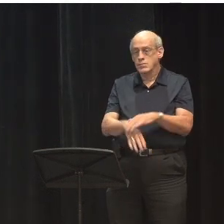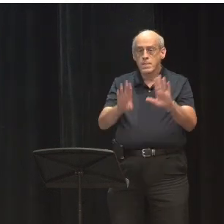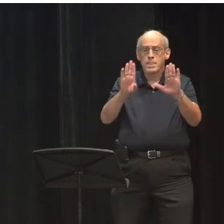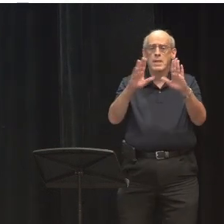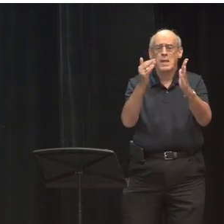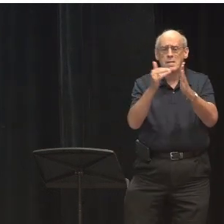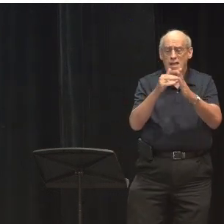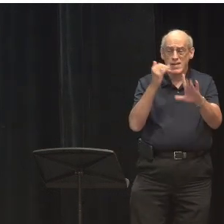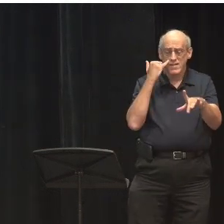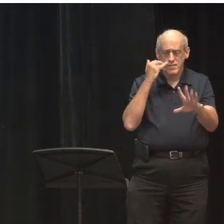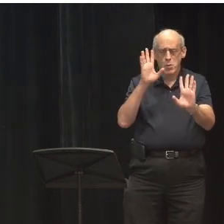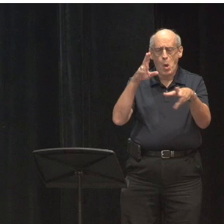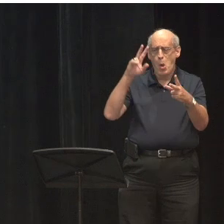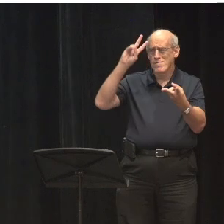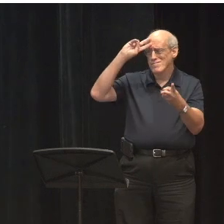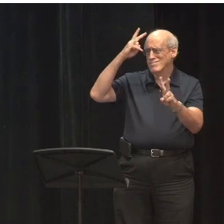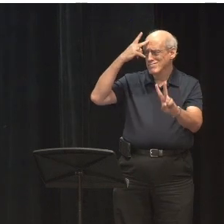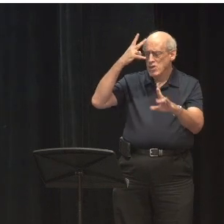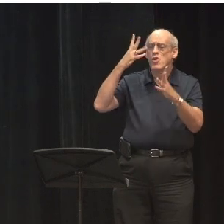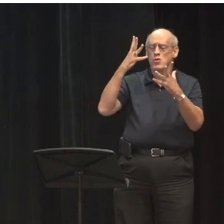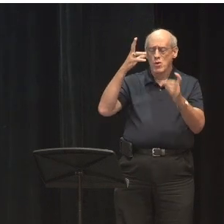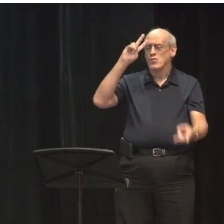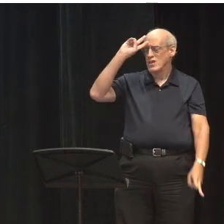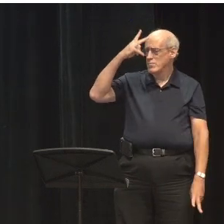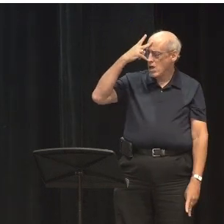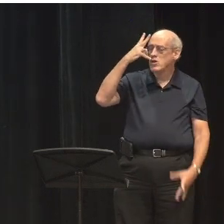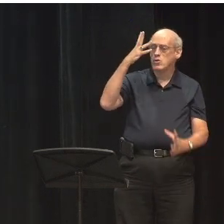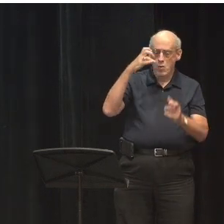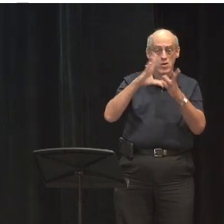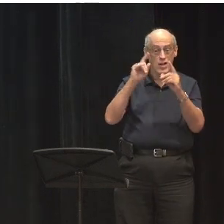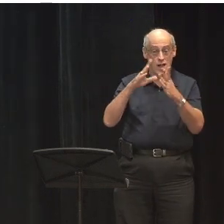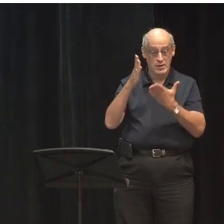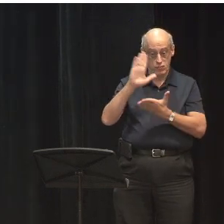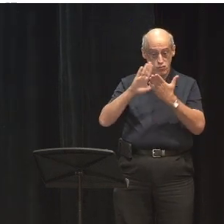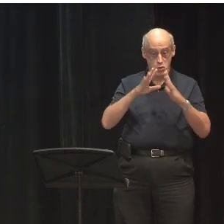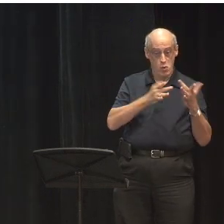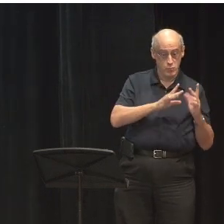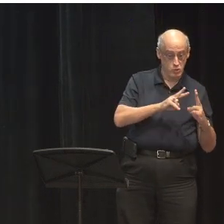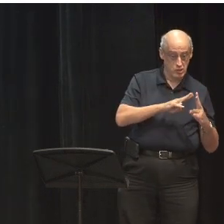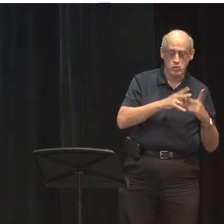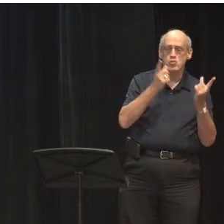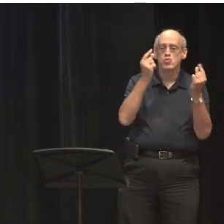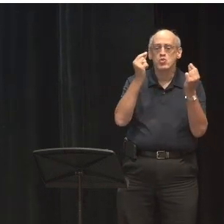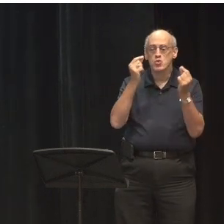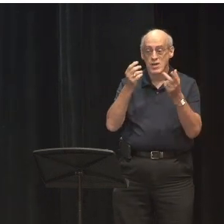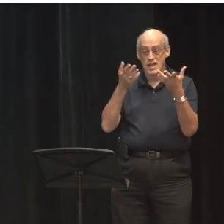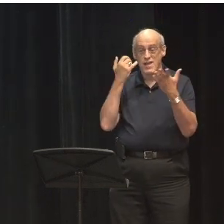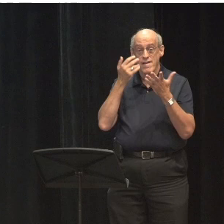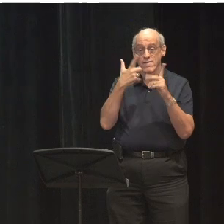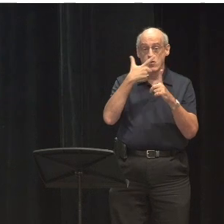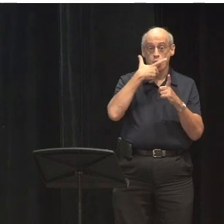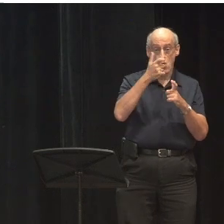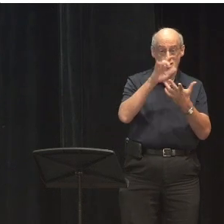And again, if you change your mind and would like to get your comment in verbally tonight, all you need to do if you're attending virtually